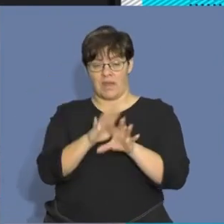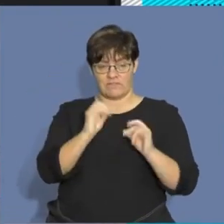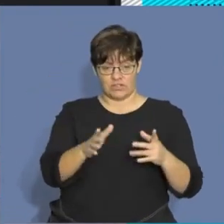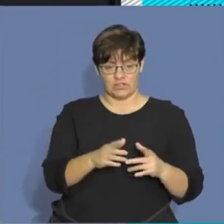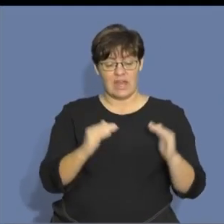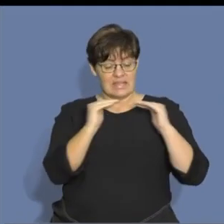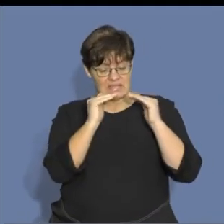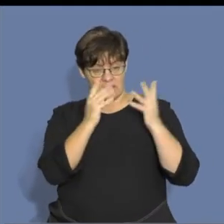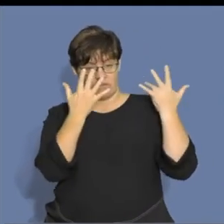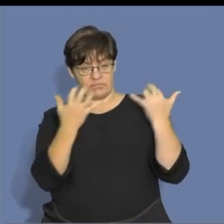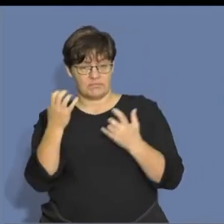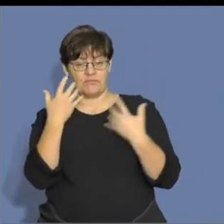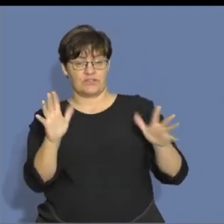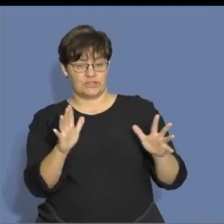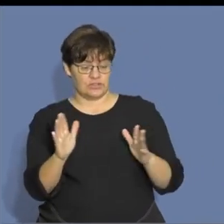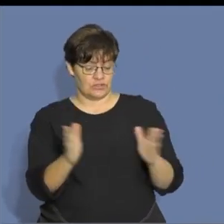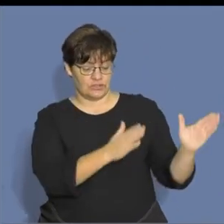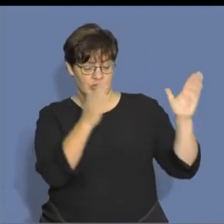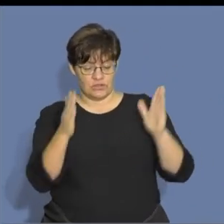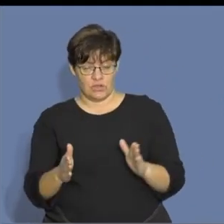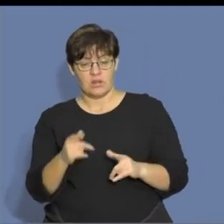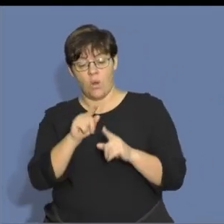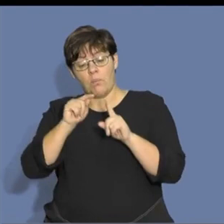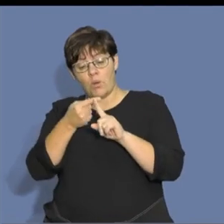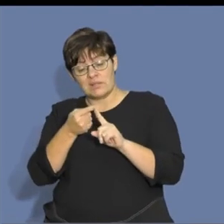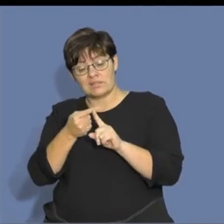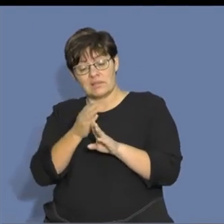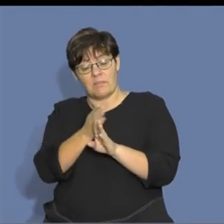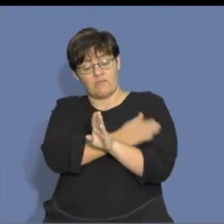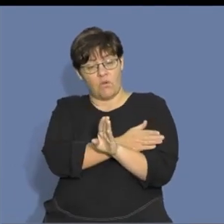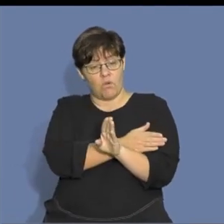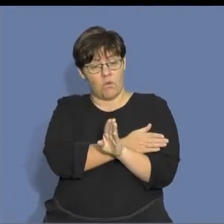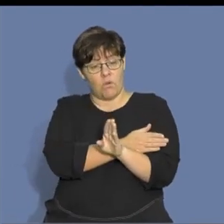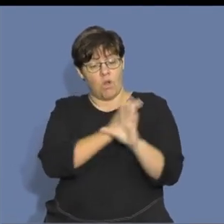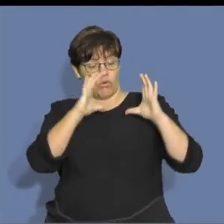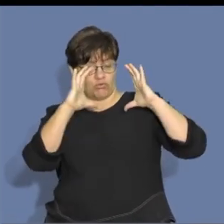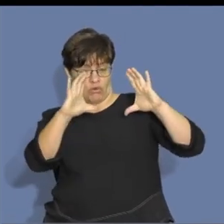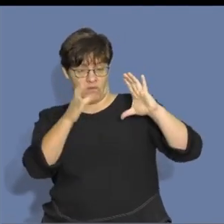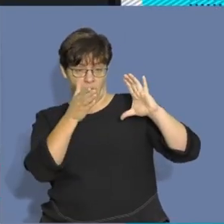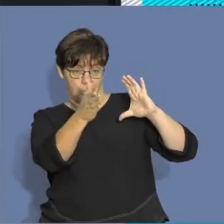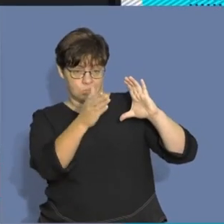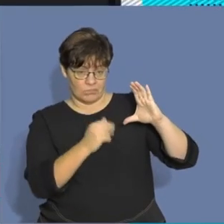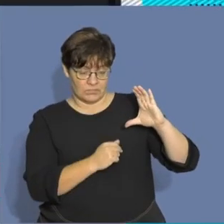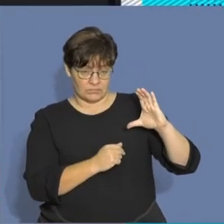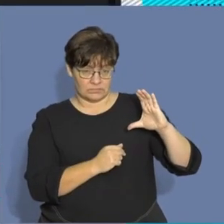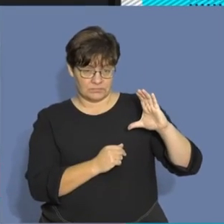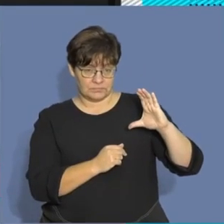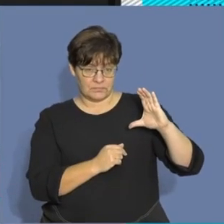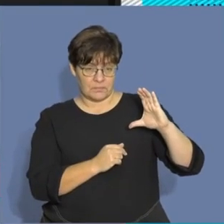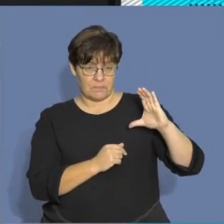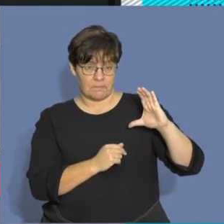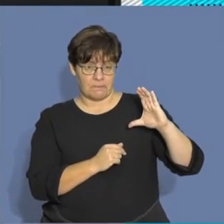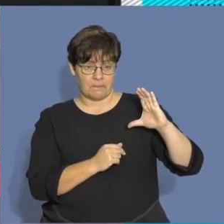standard form. How did we decide if a point earlier lay on the graph? Well, didn't we just